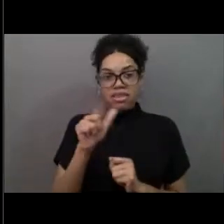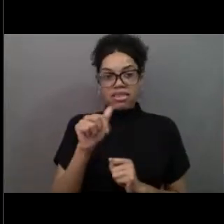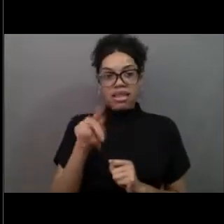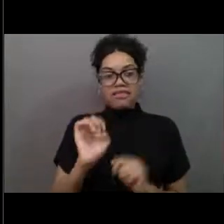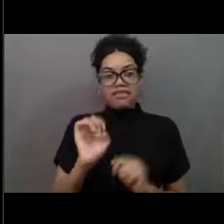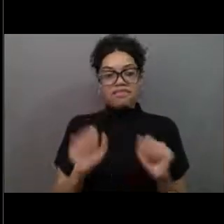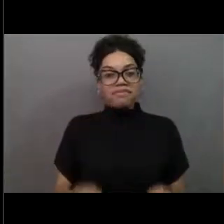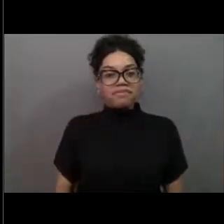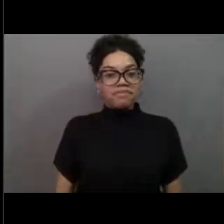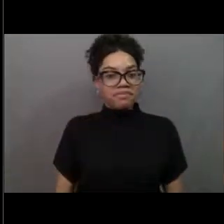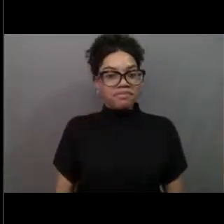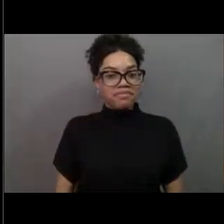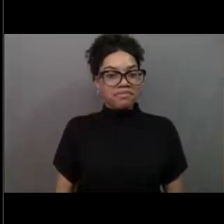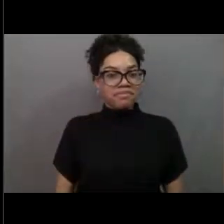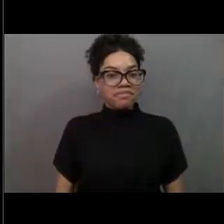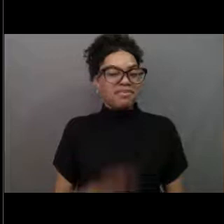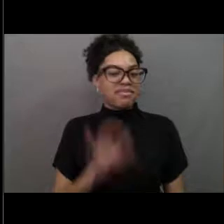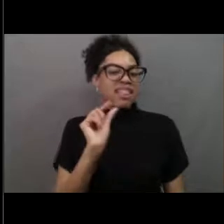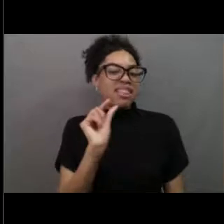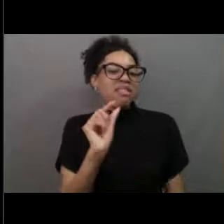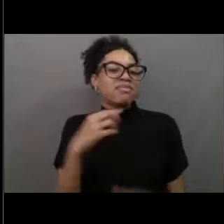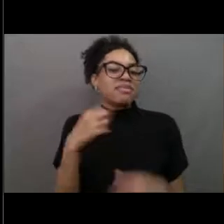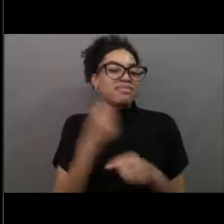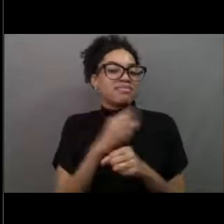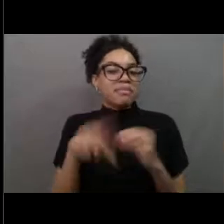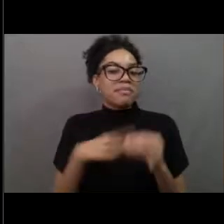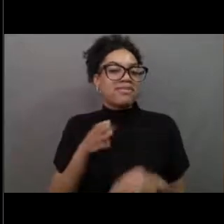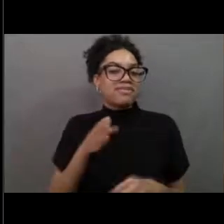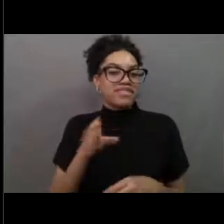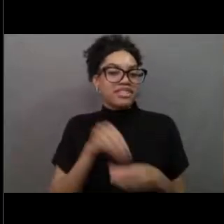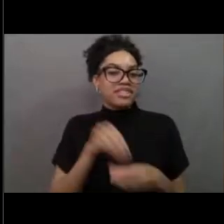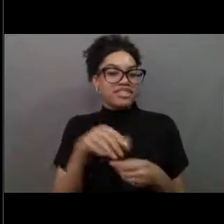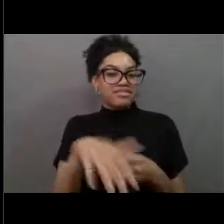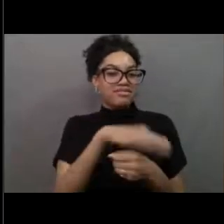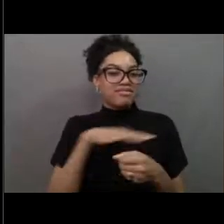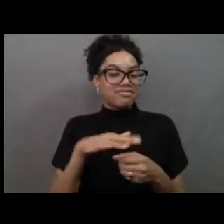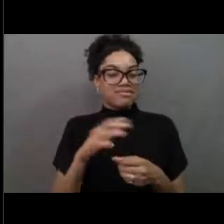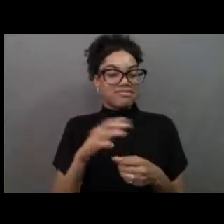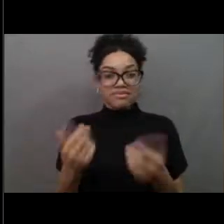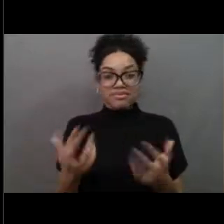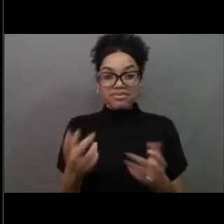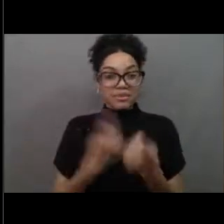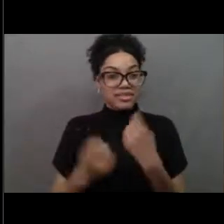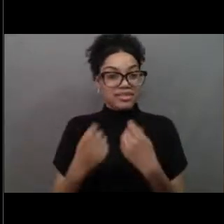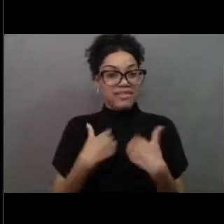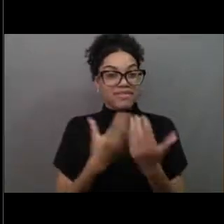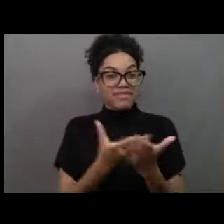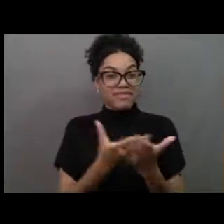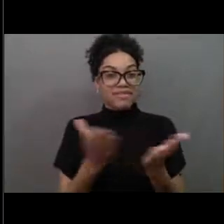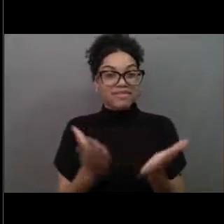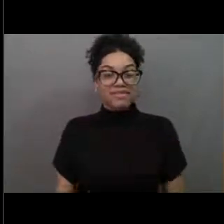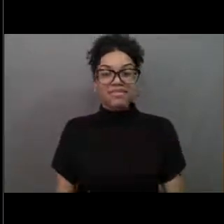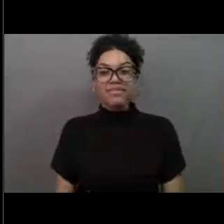And that sums up just a little summary of the fish we have out there. So I'm ready to take some more questions.